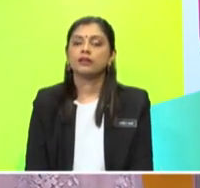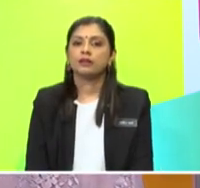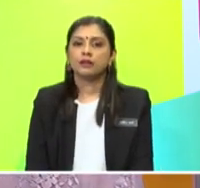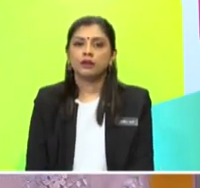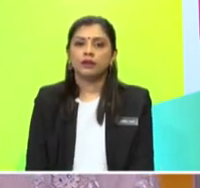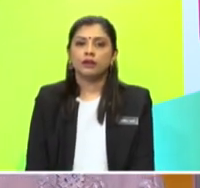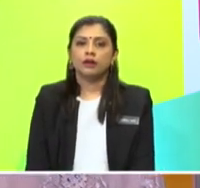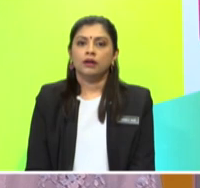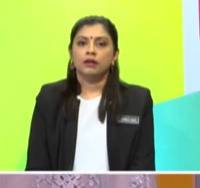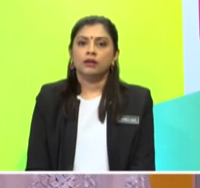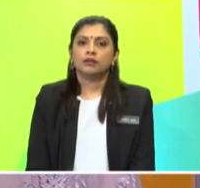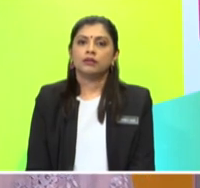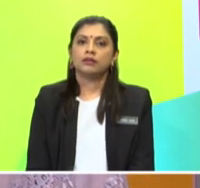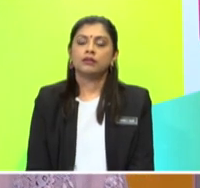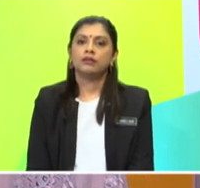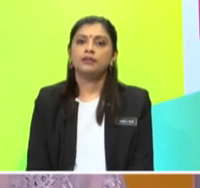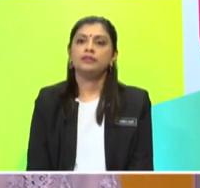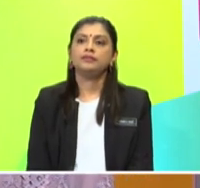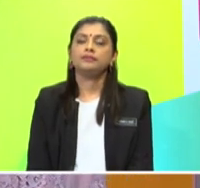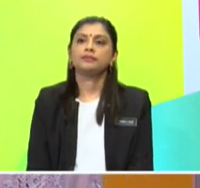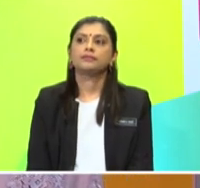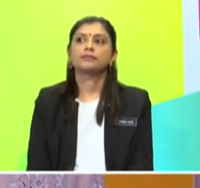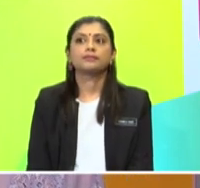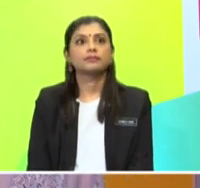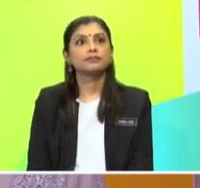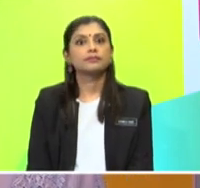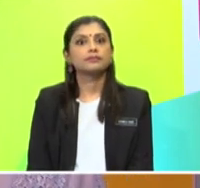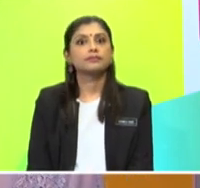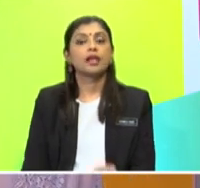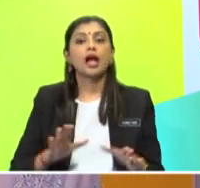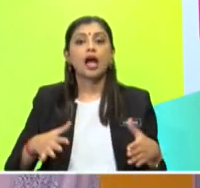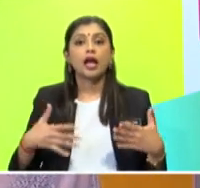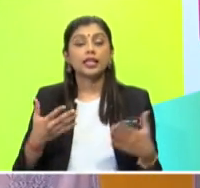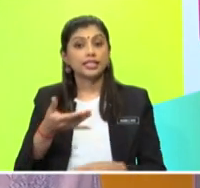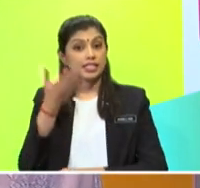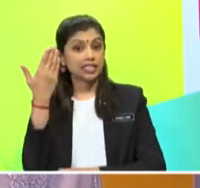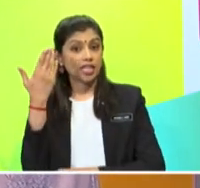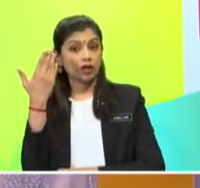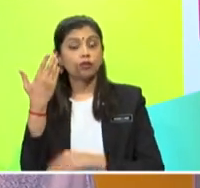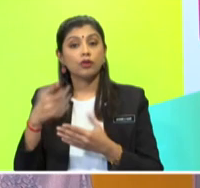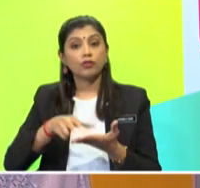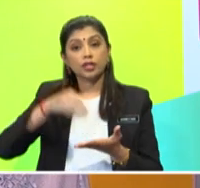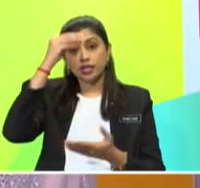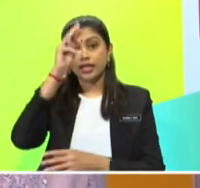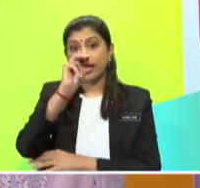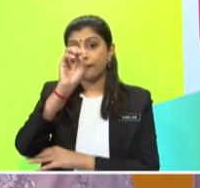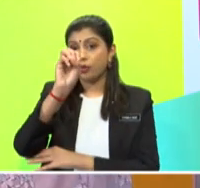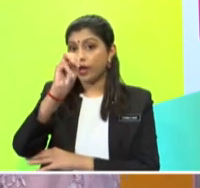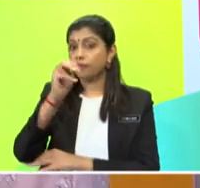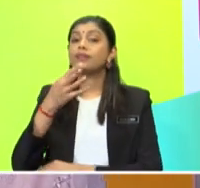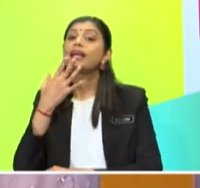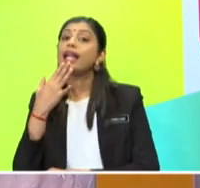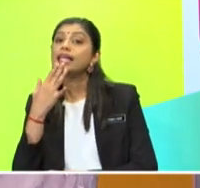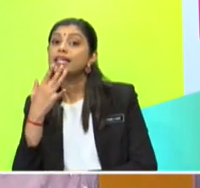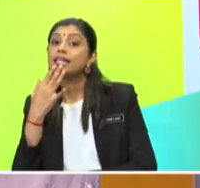to incorporate dad and mom. Oh. Mom was the colors initially with six colors. So we have